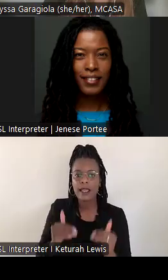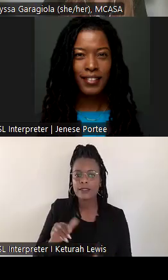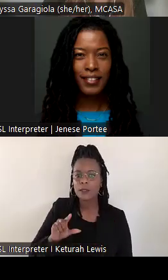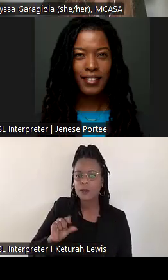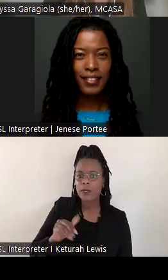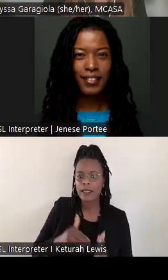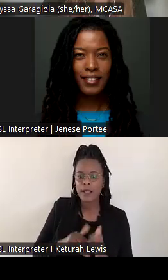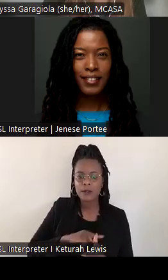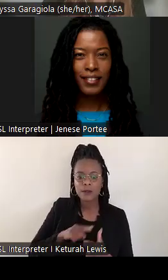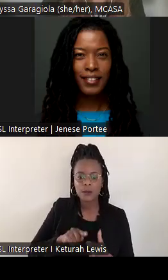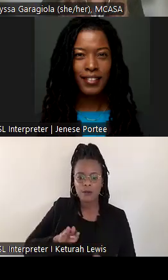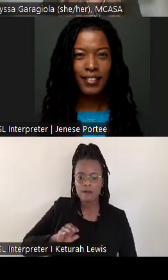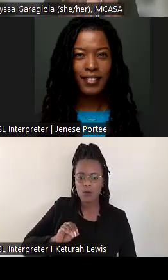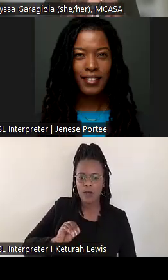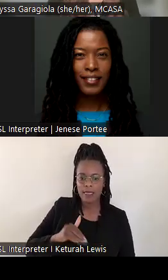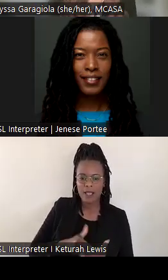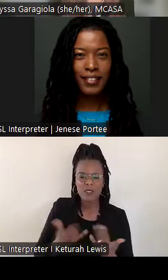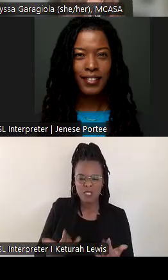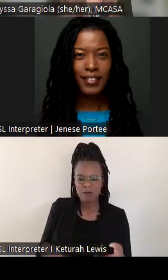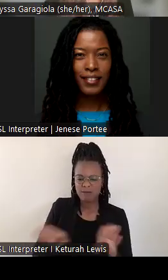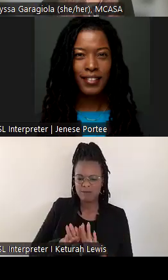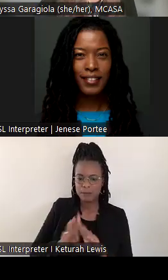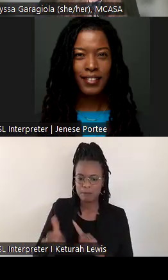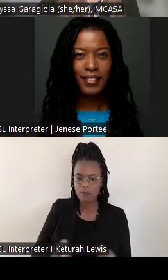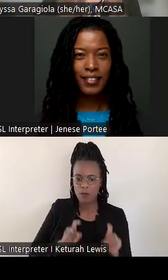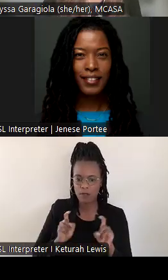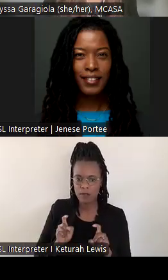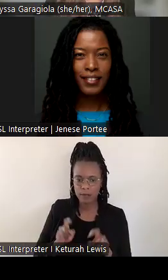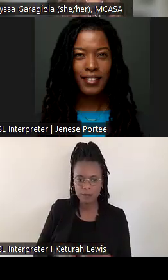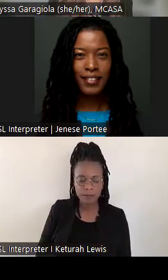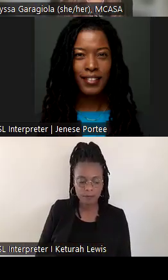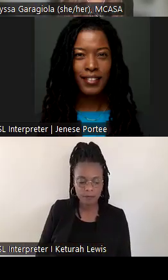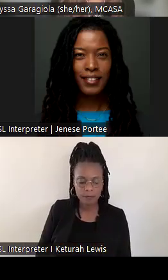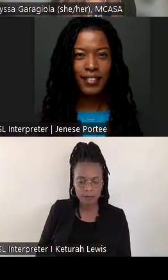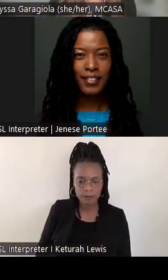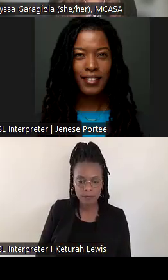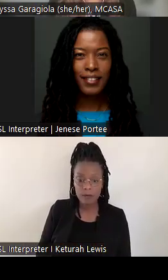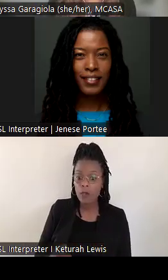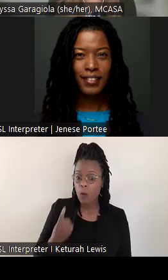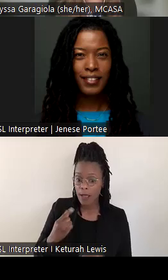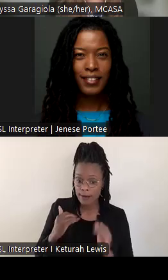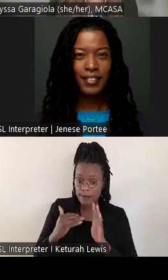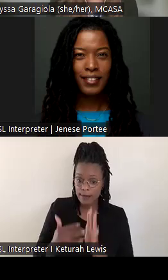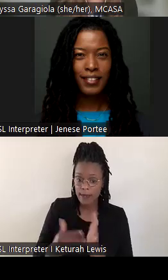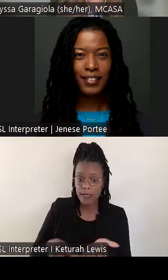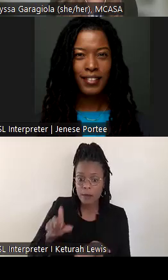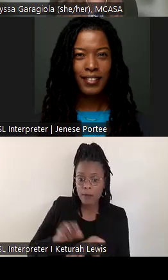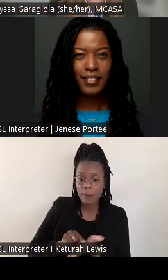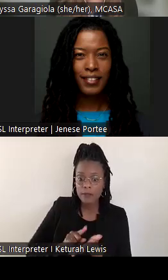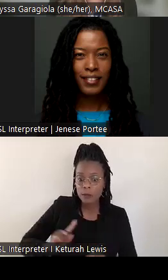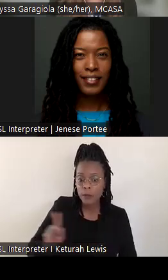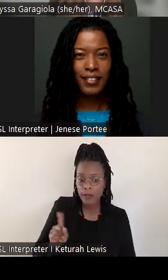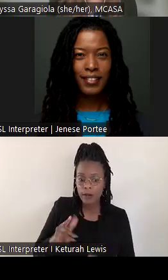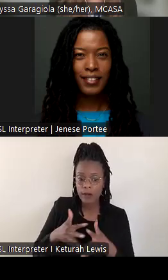40,000. So I'm going to end that poll. So according to one study published in the American Journal